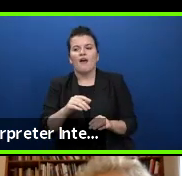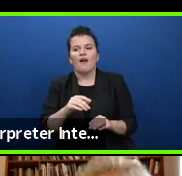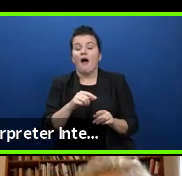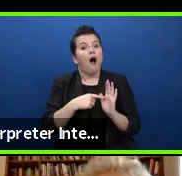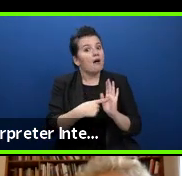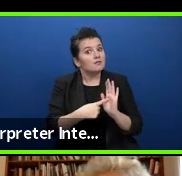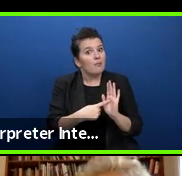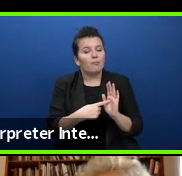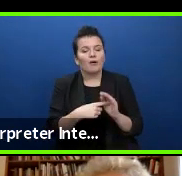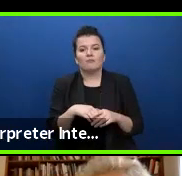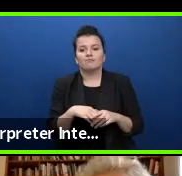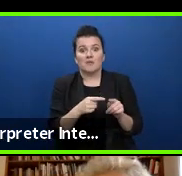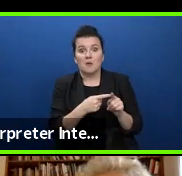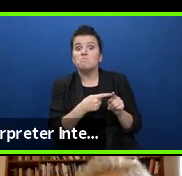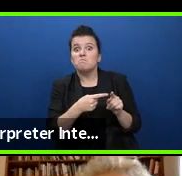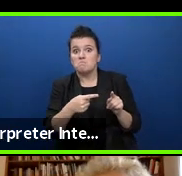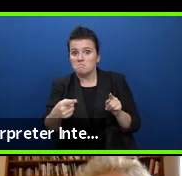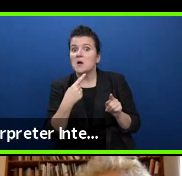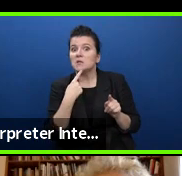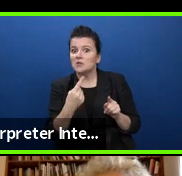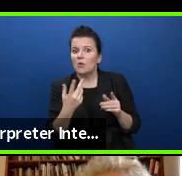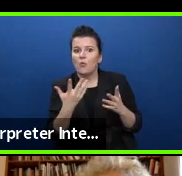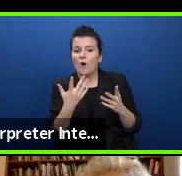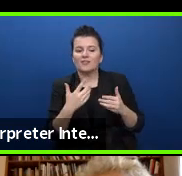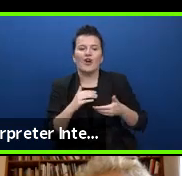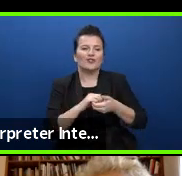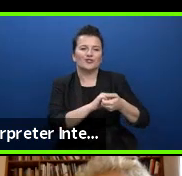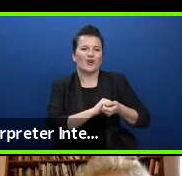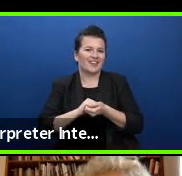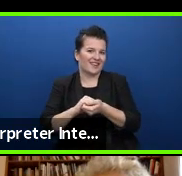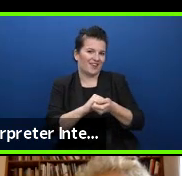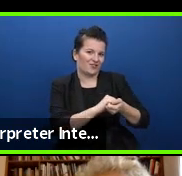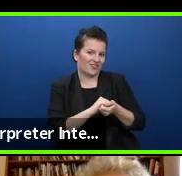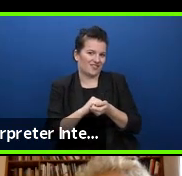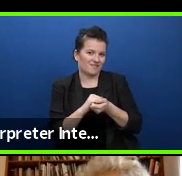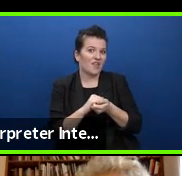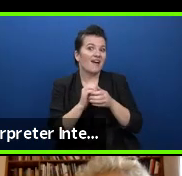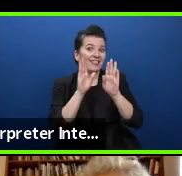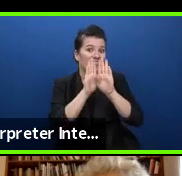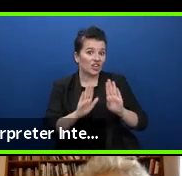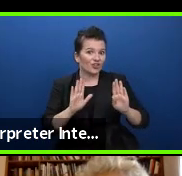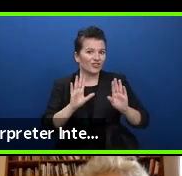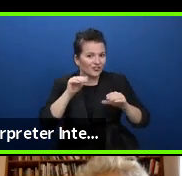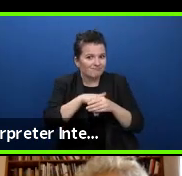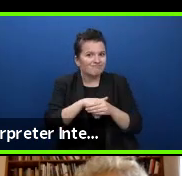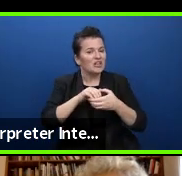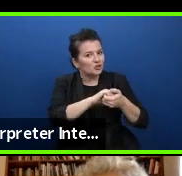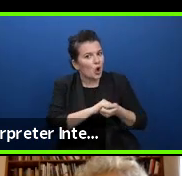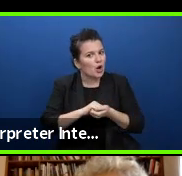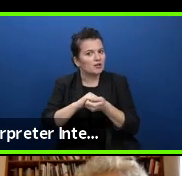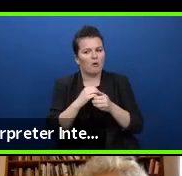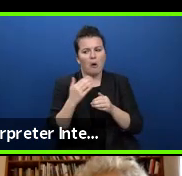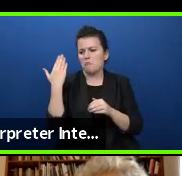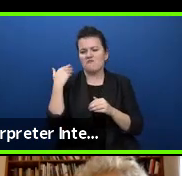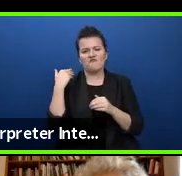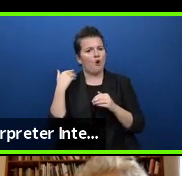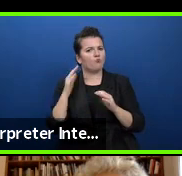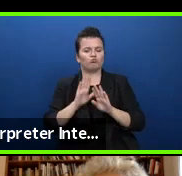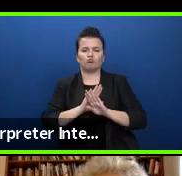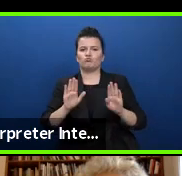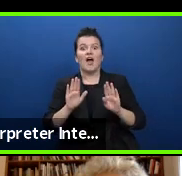of our members have seen a huge solidarity in the sector, which has never been shown before. There is like a very interesting